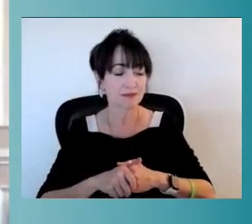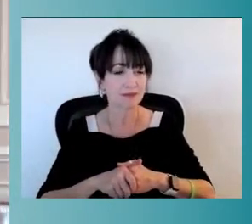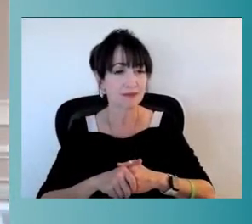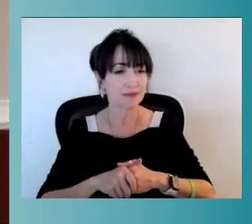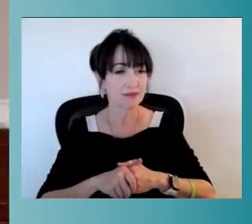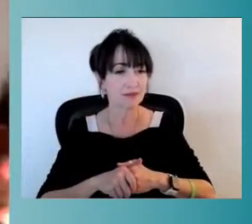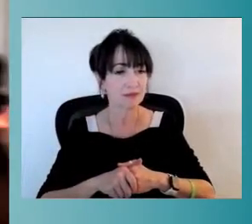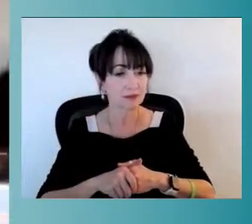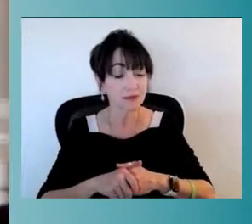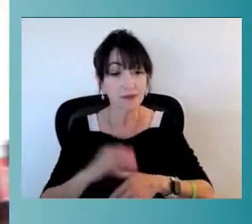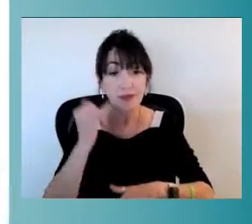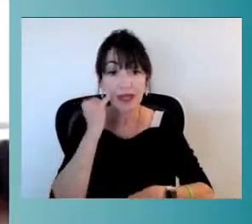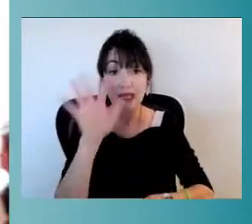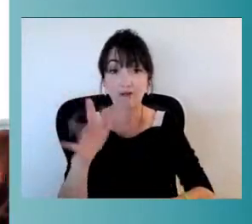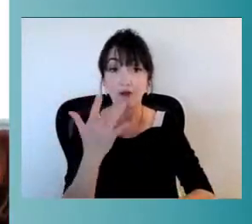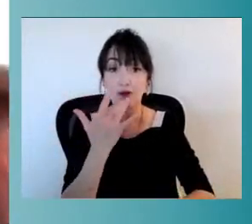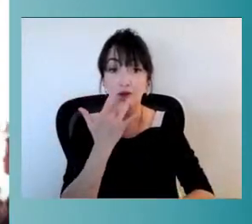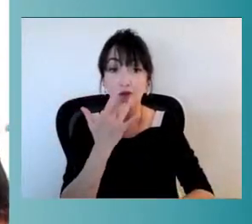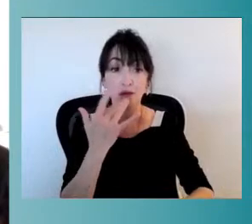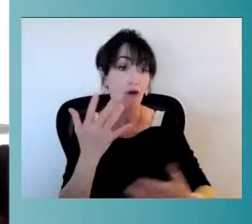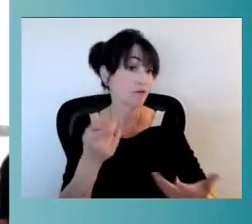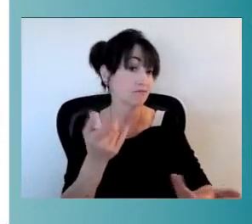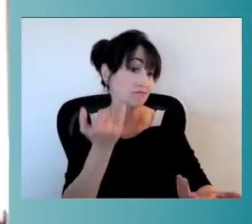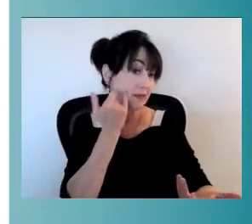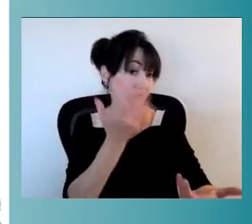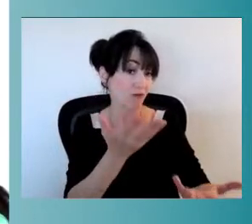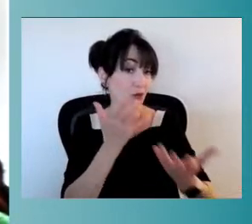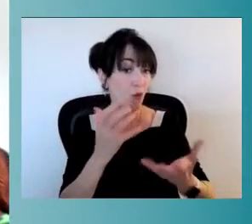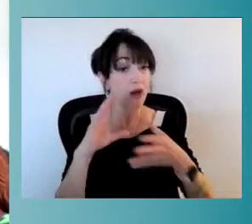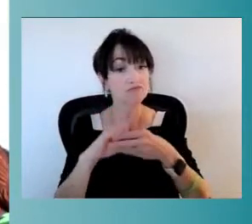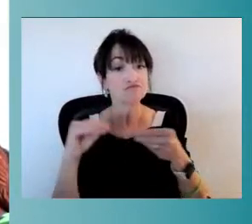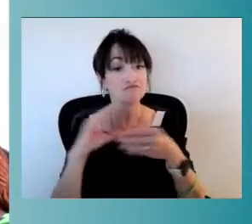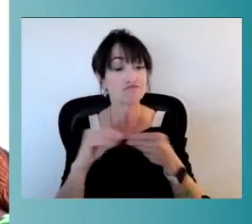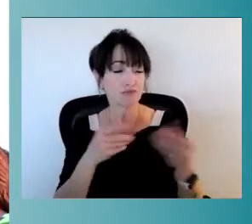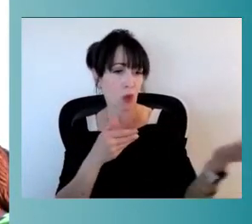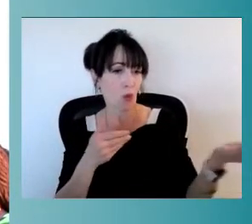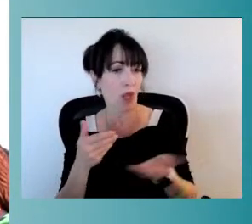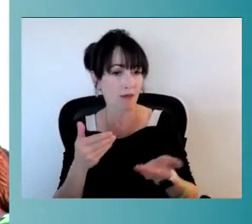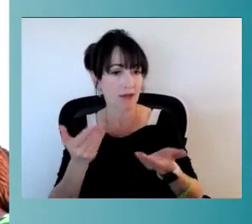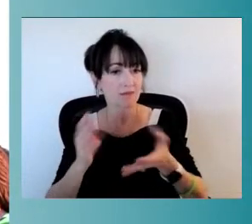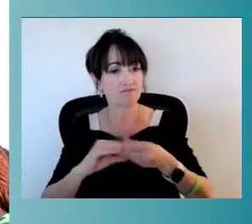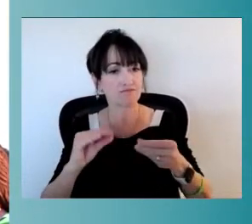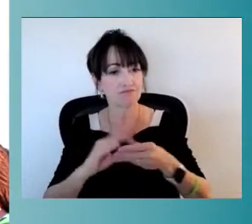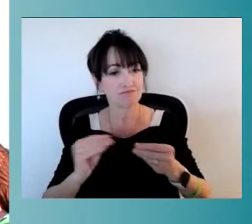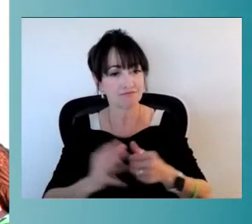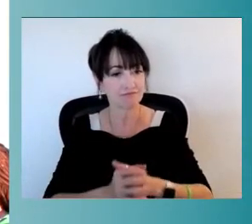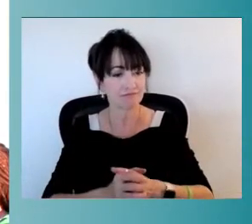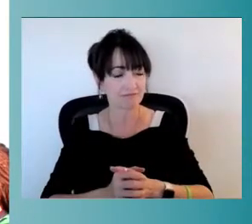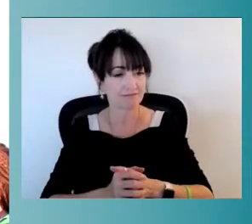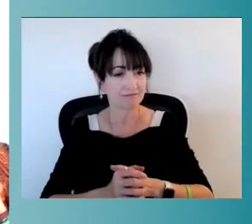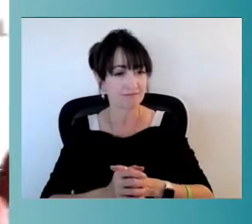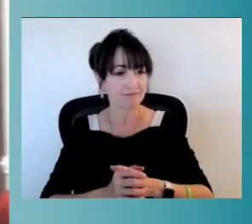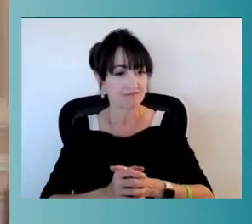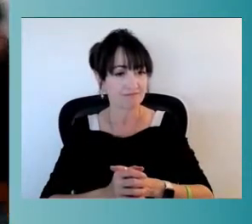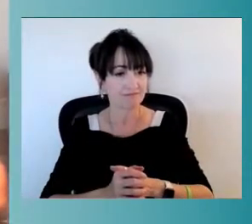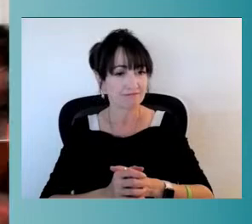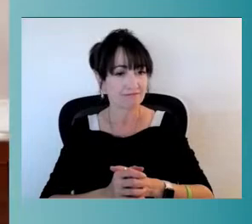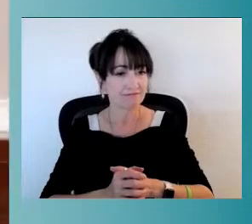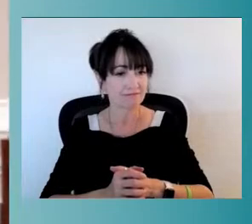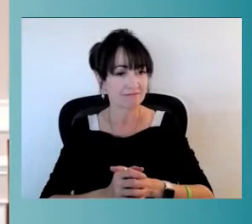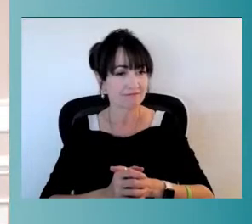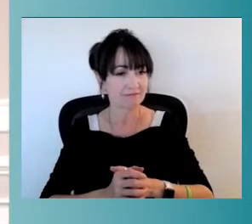And if you'd like to say a few words, you're welcome to. Well, you know, I couldn't have done this without the